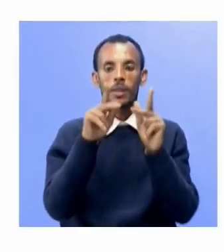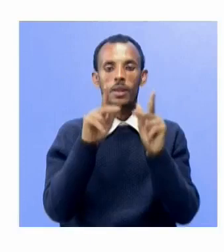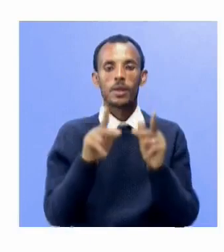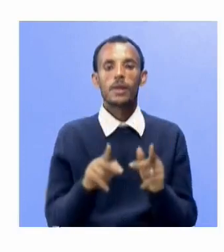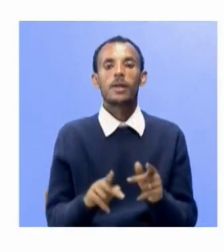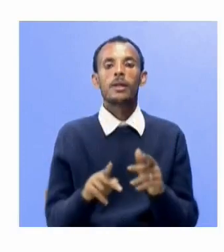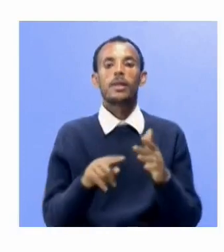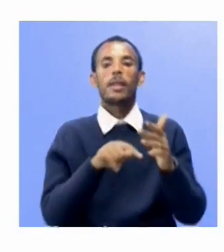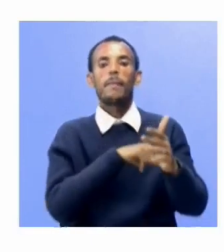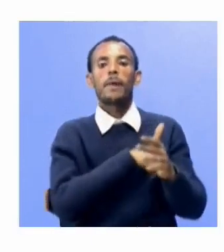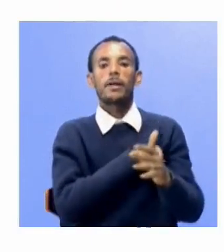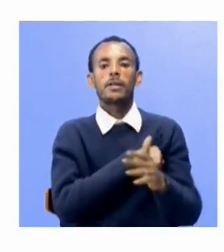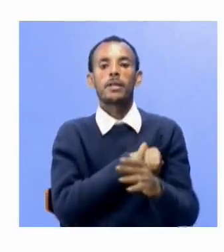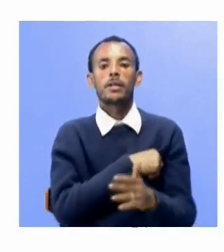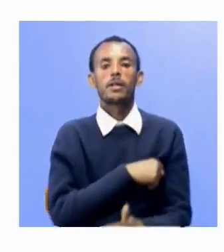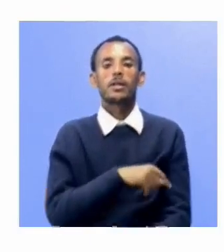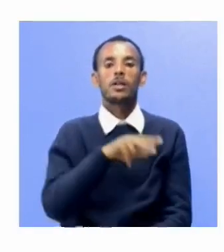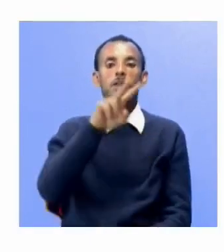Temperature,